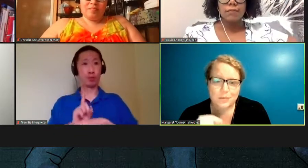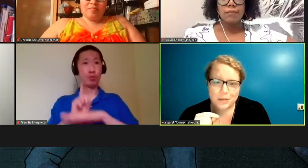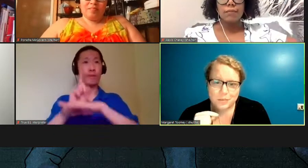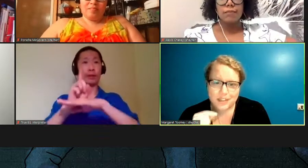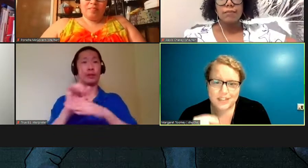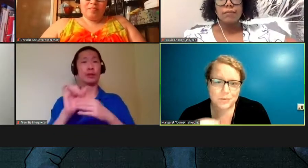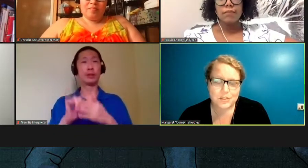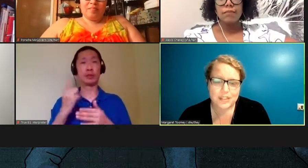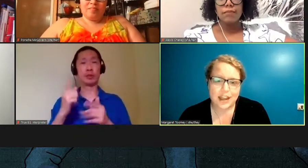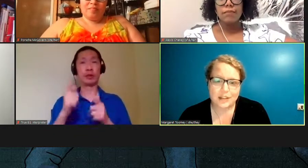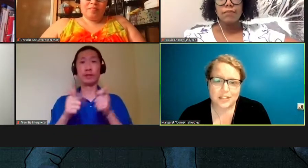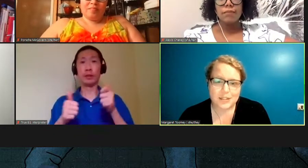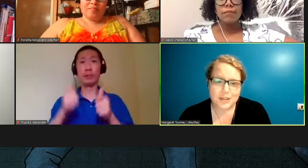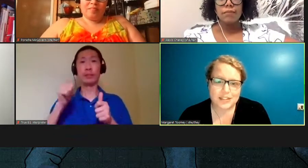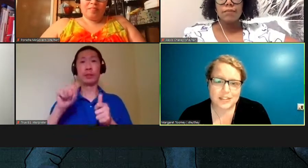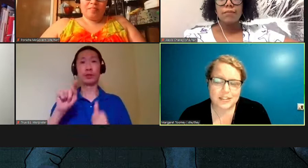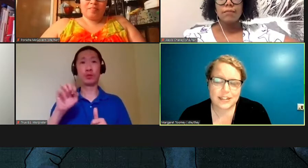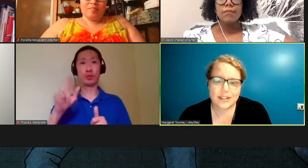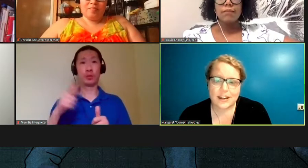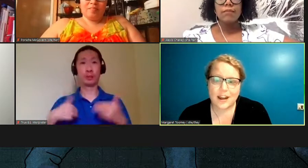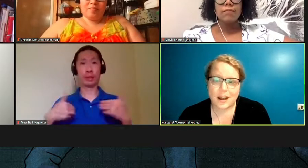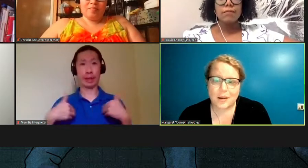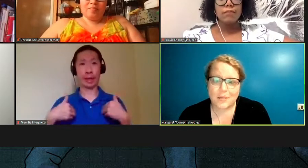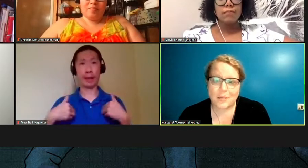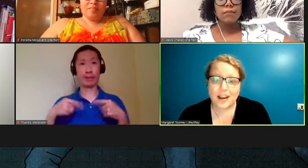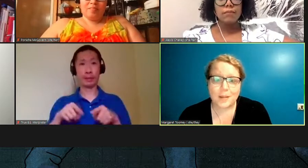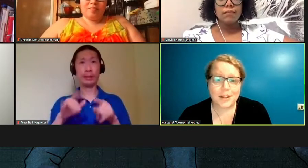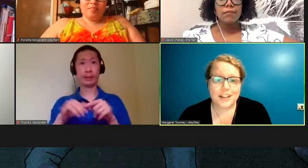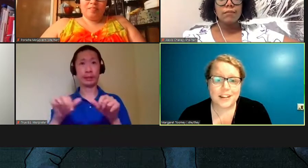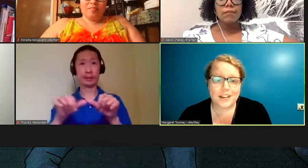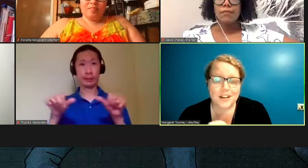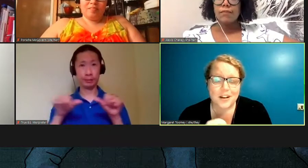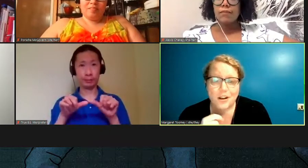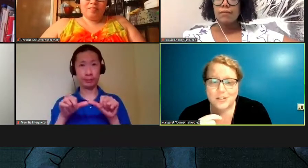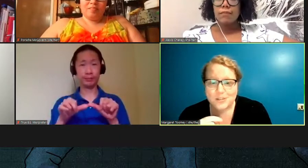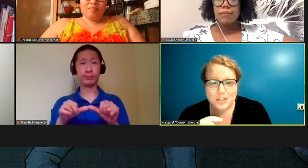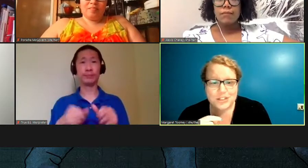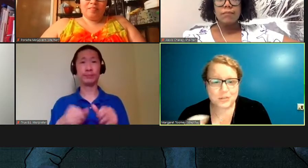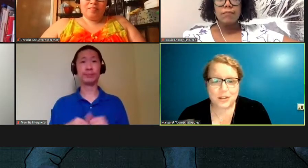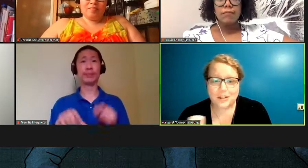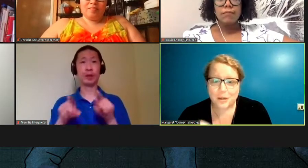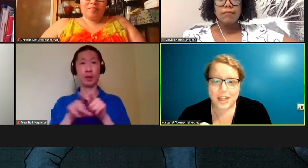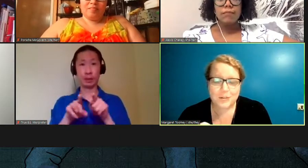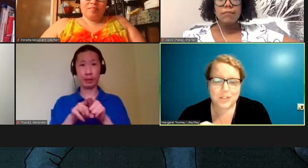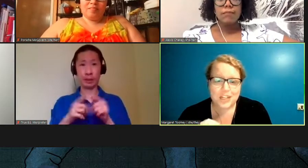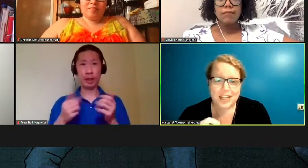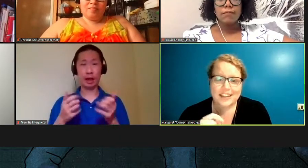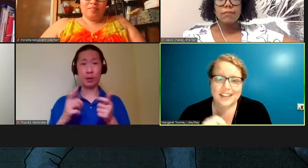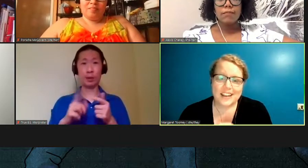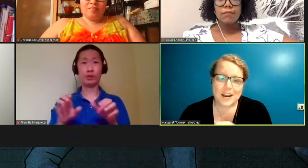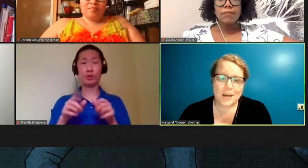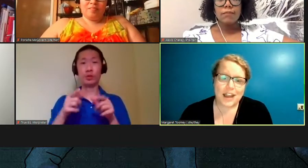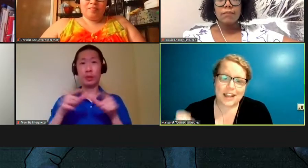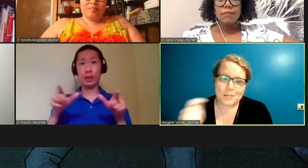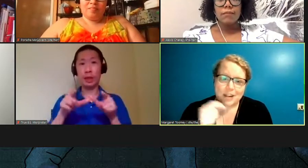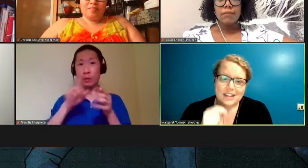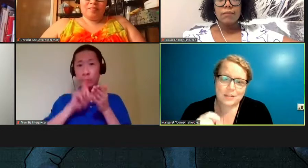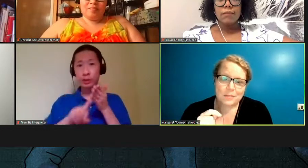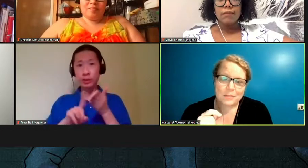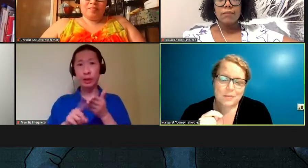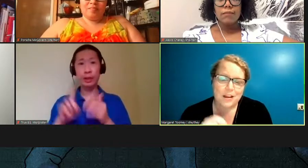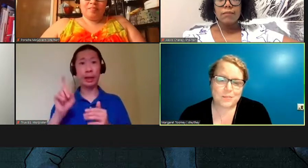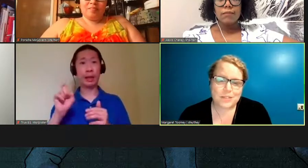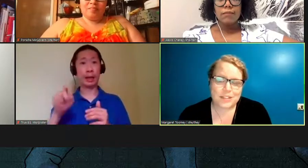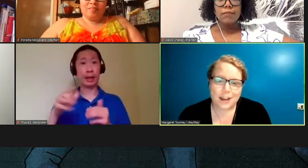of the biggest tools I have in these spaces. And I'm gonna also just do a little language check and ask my